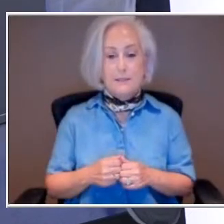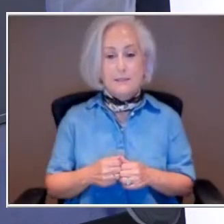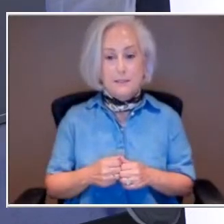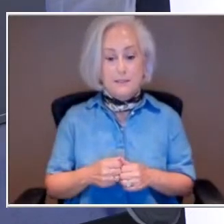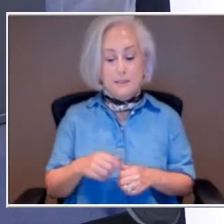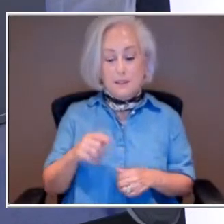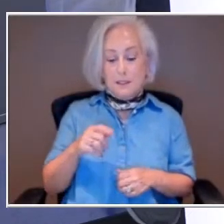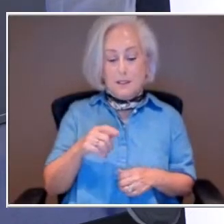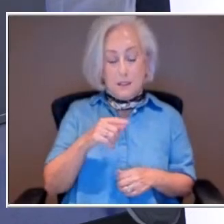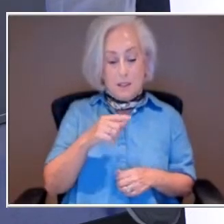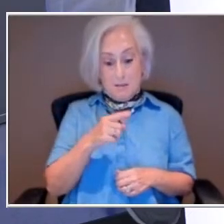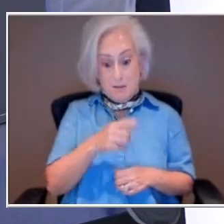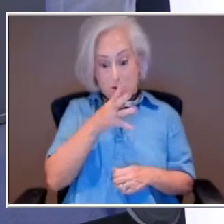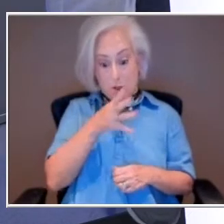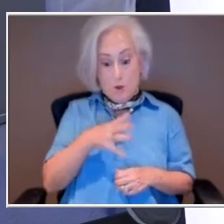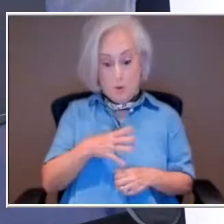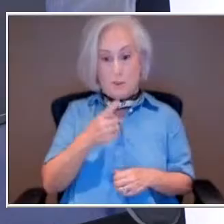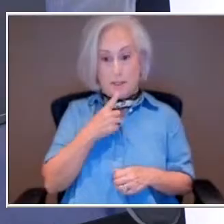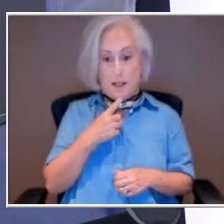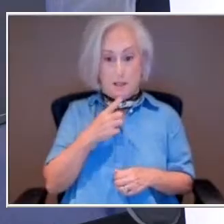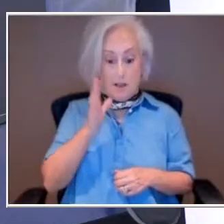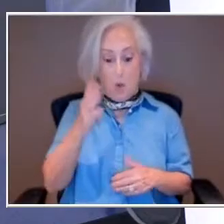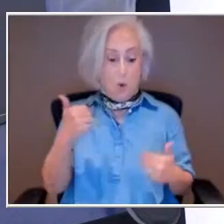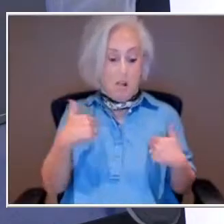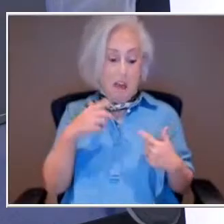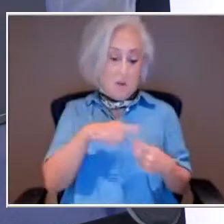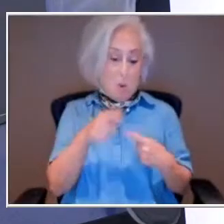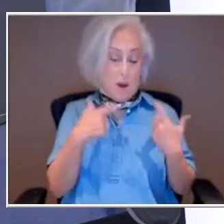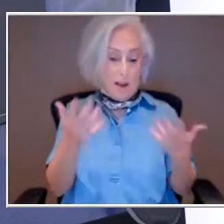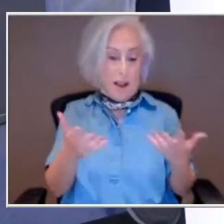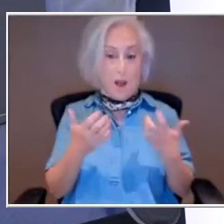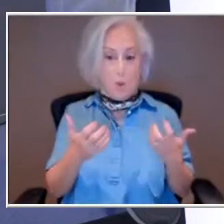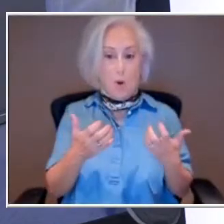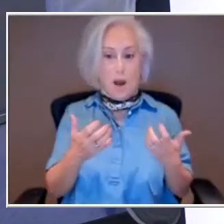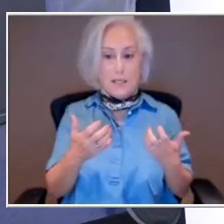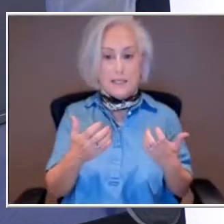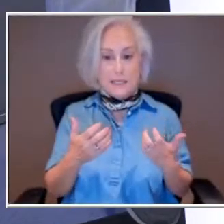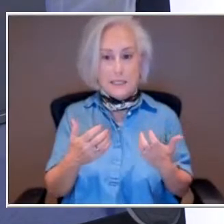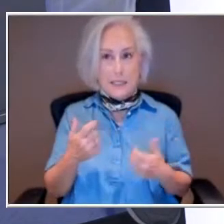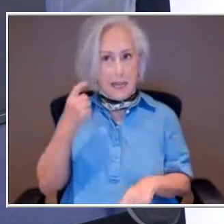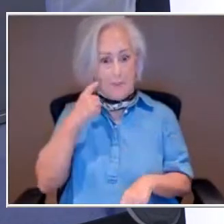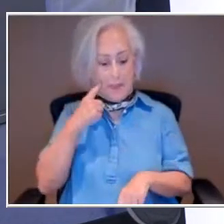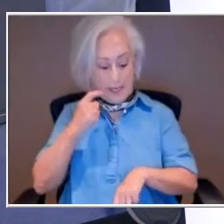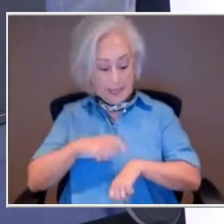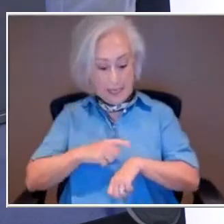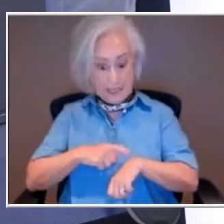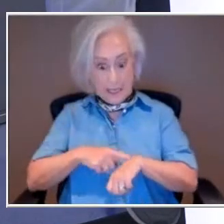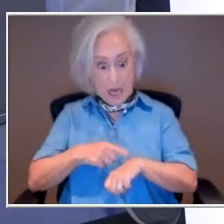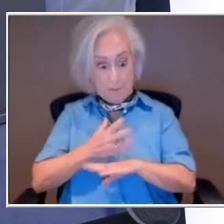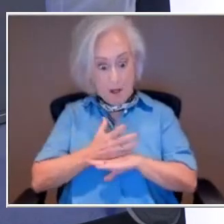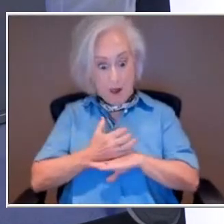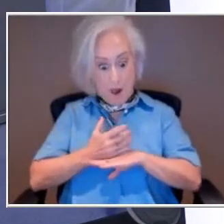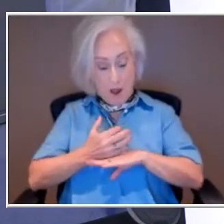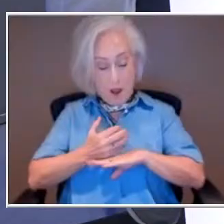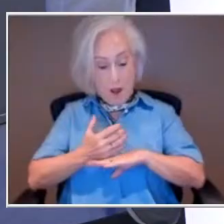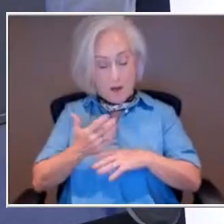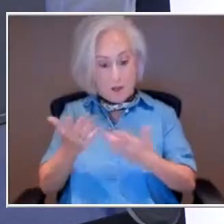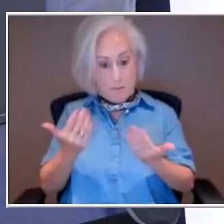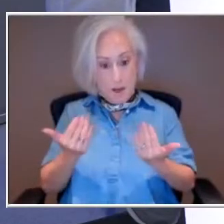one when I want to have one. And I thought, kind of tick-tock, when's that going to happen, Yeah. And